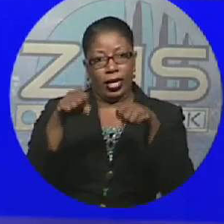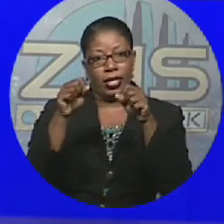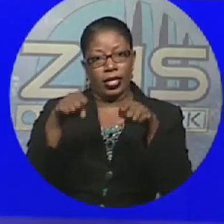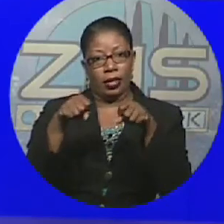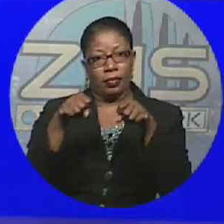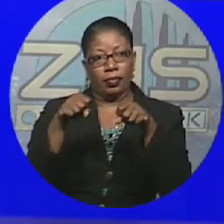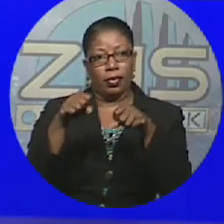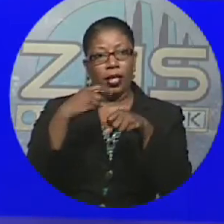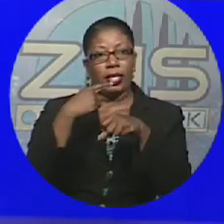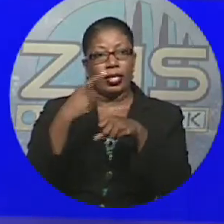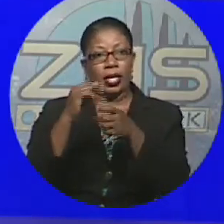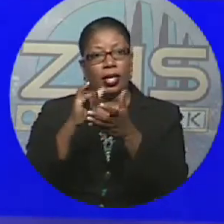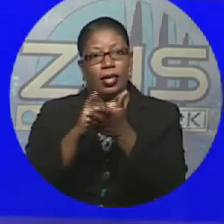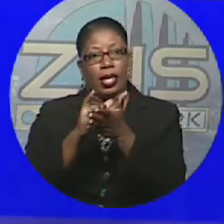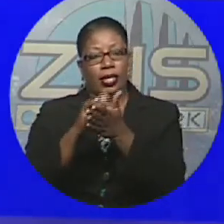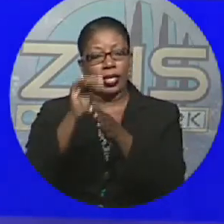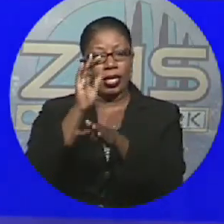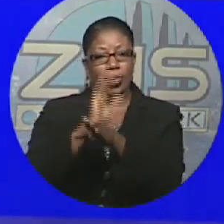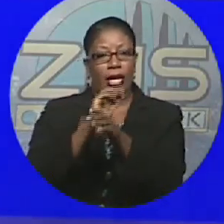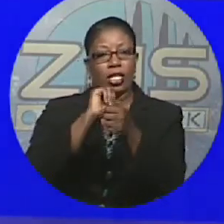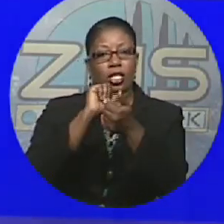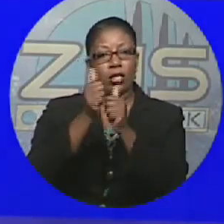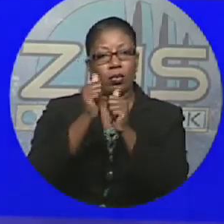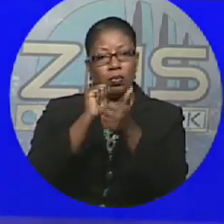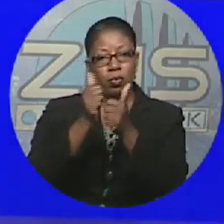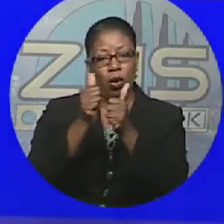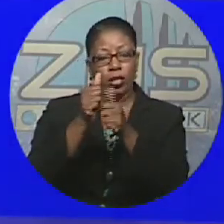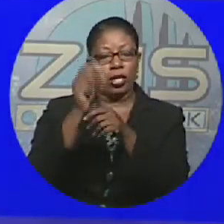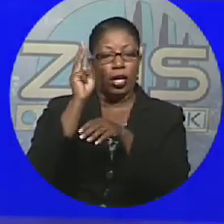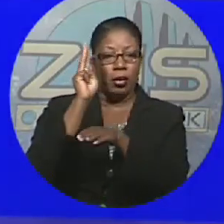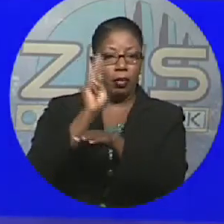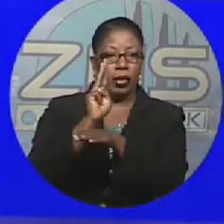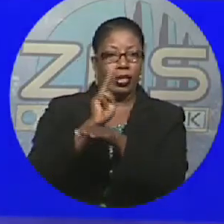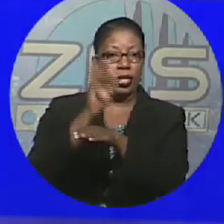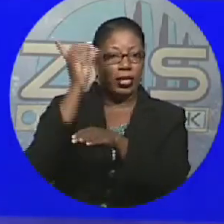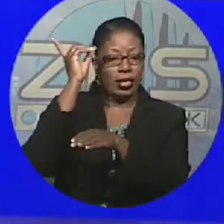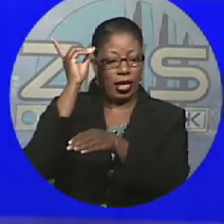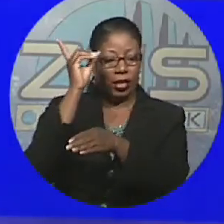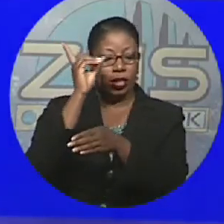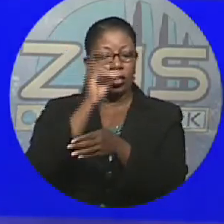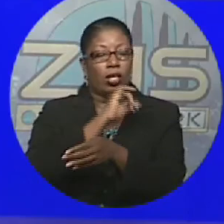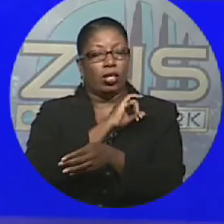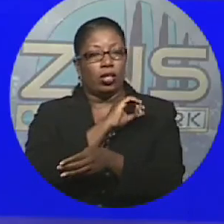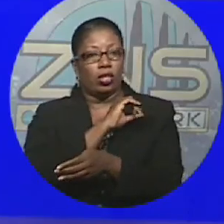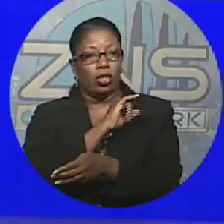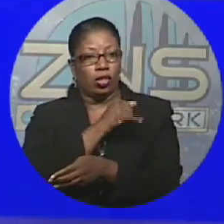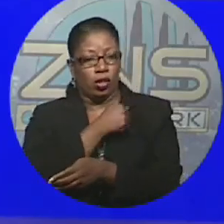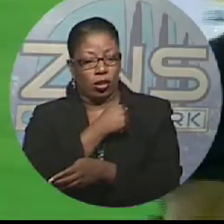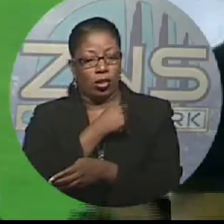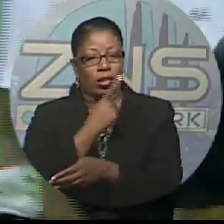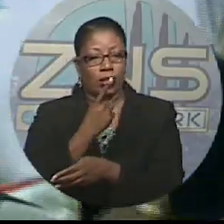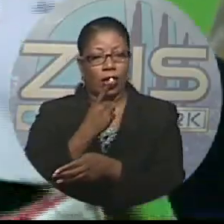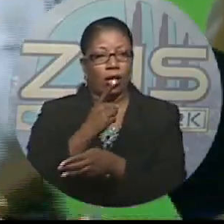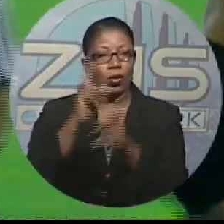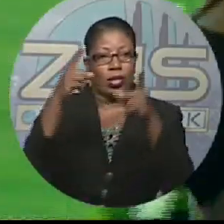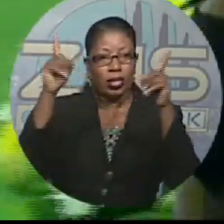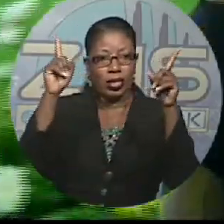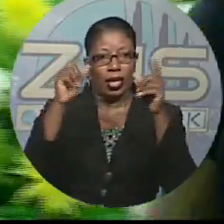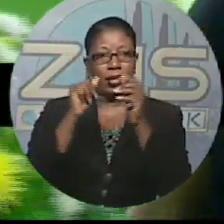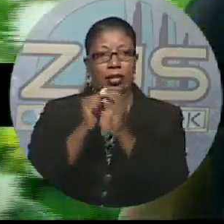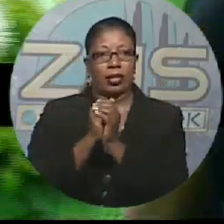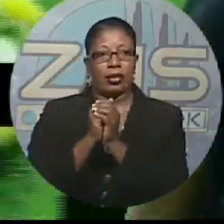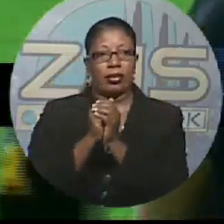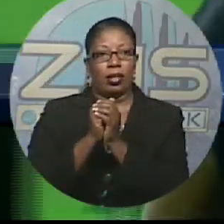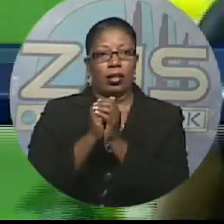Kelsey Johnson tells us tonight, Sports Minister Dr. Daniel Johnson is calling the two-day event a smashing success. The curtains came down